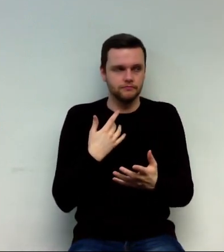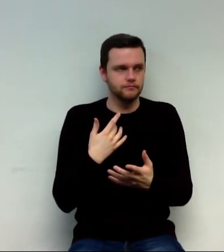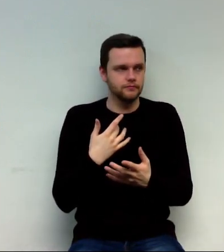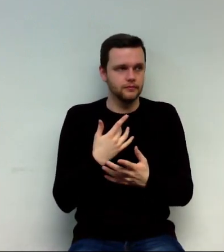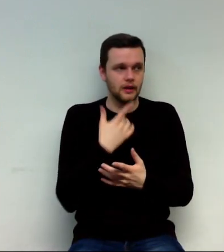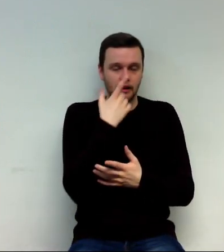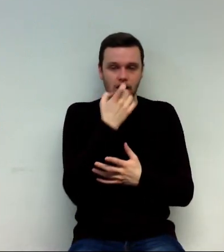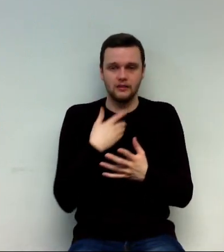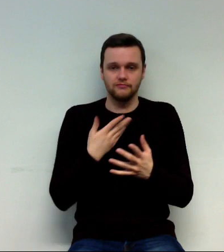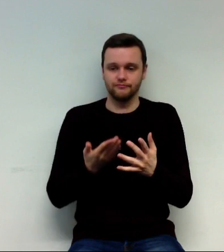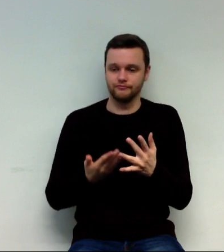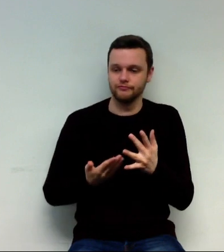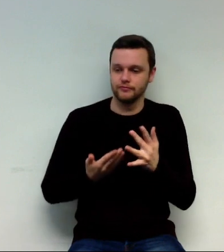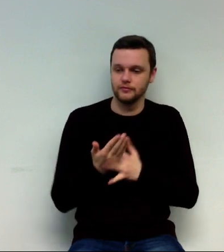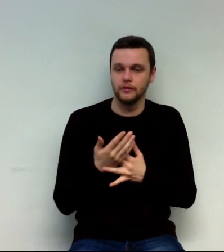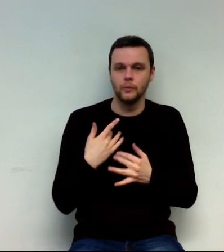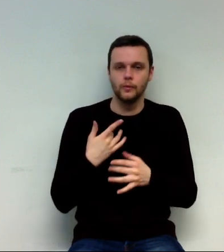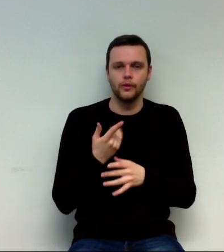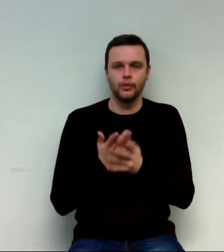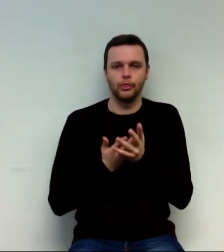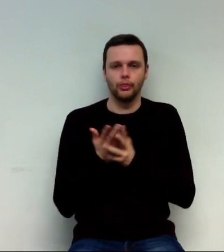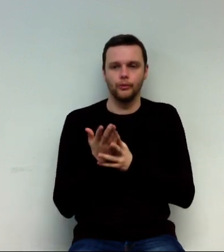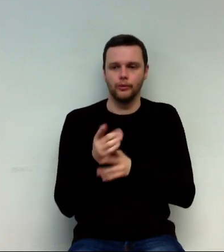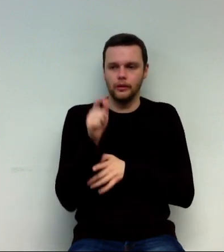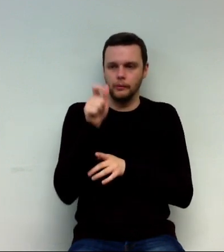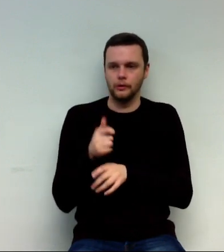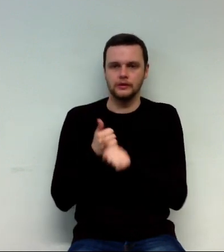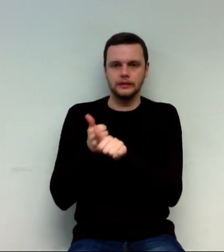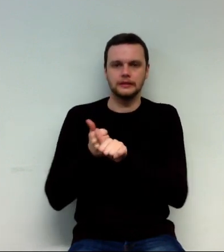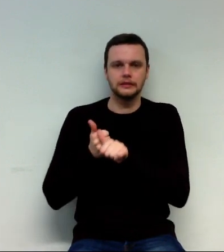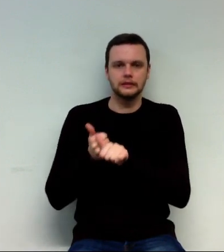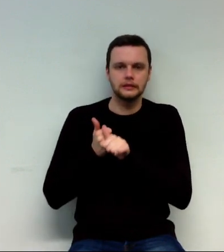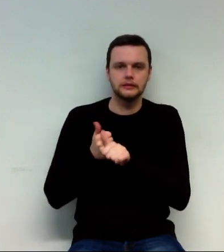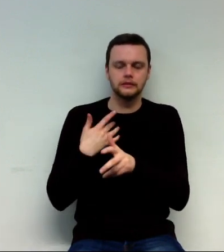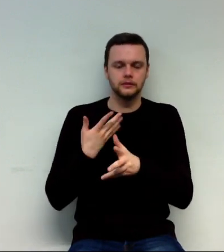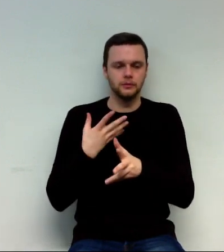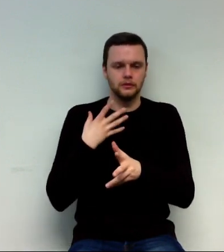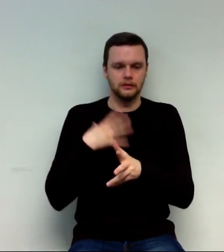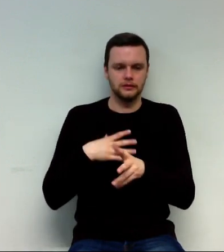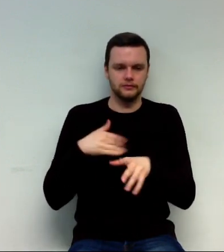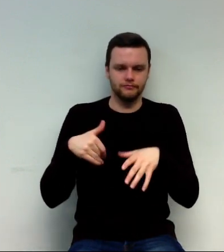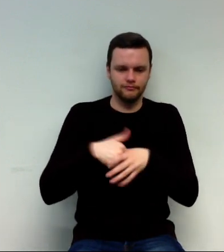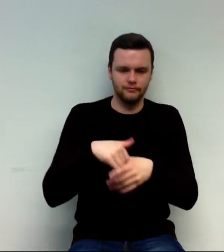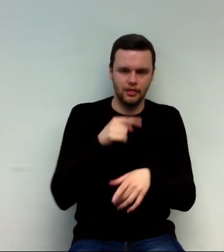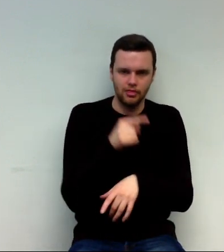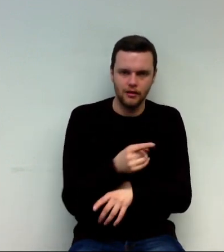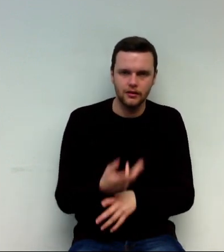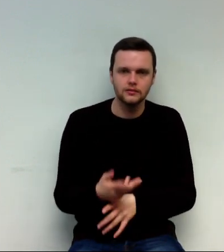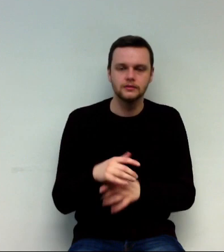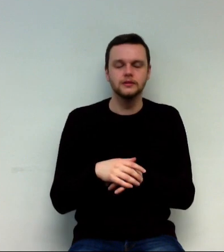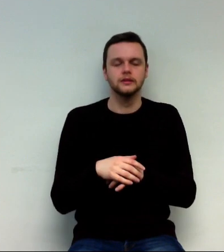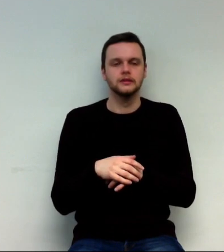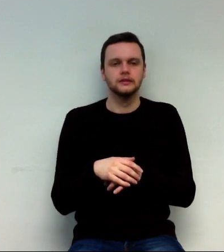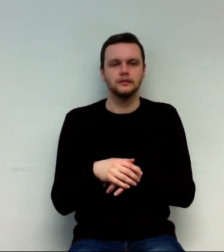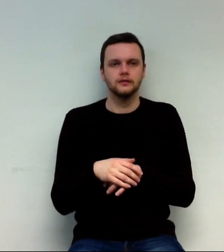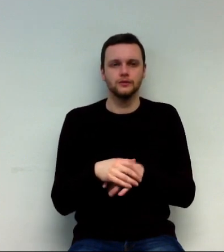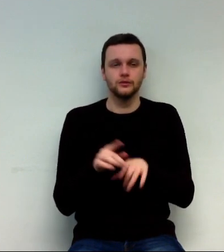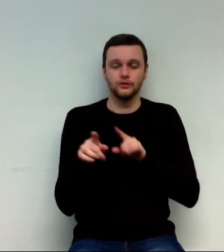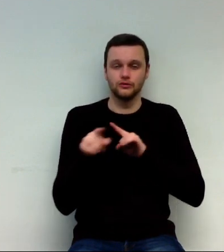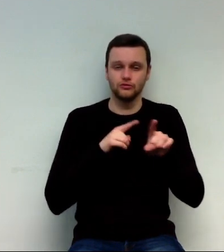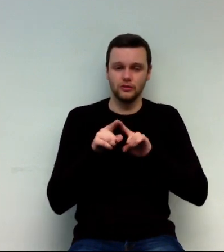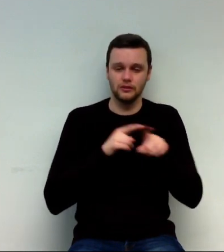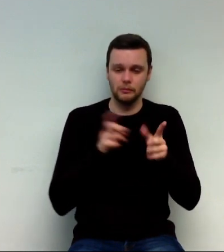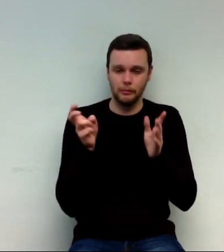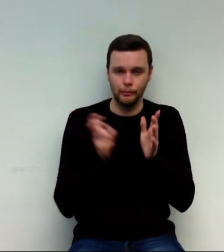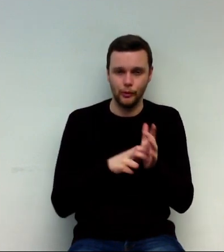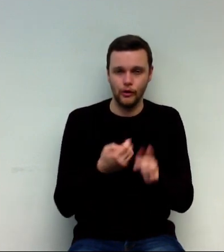only be able to attend a show with a personal assistant, so you'd have to factor kind of that into it. So yeah, just try to get everything booked